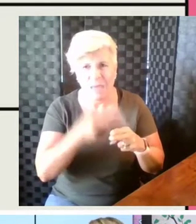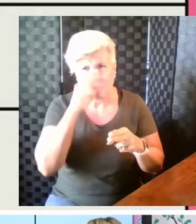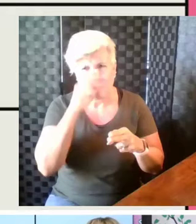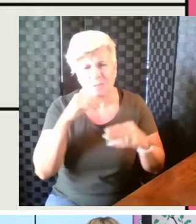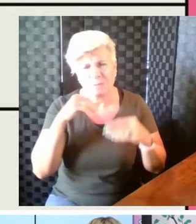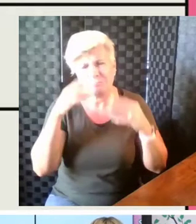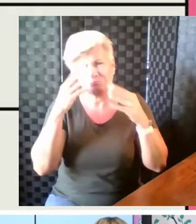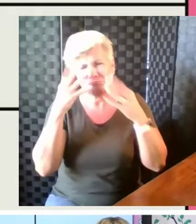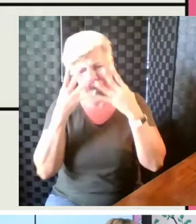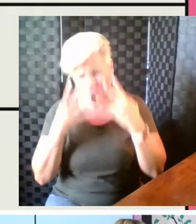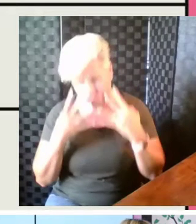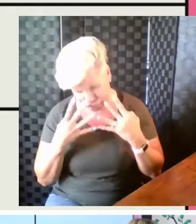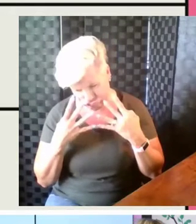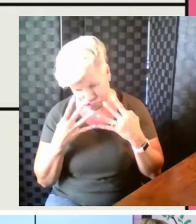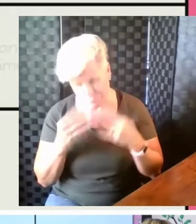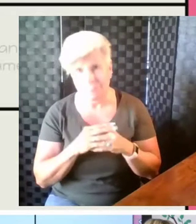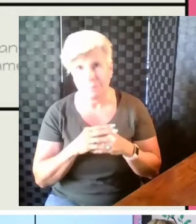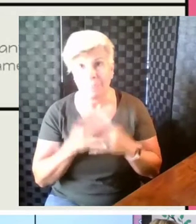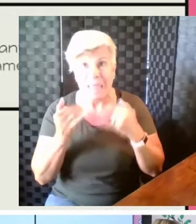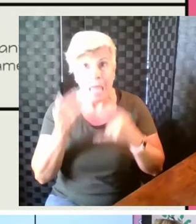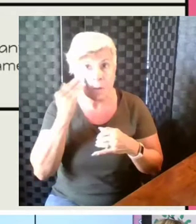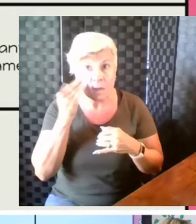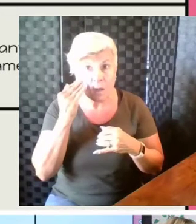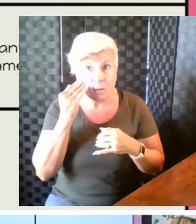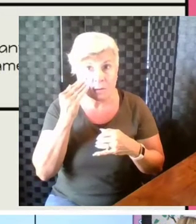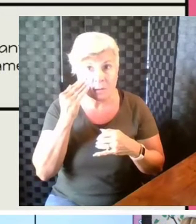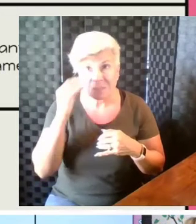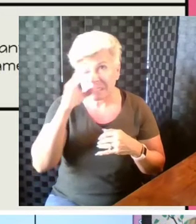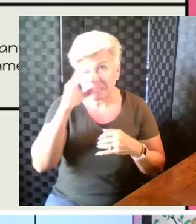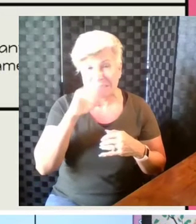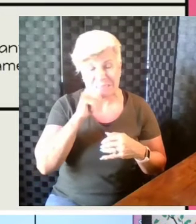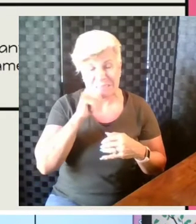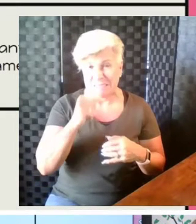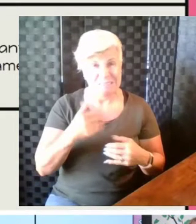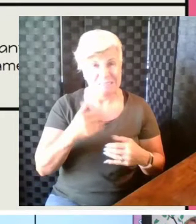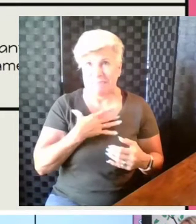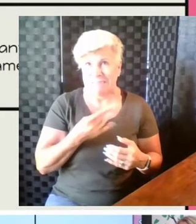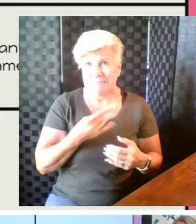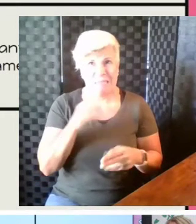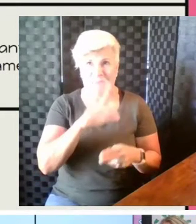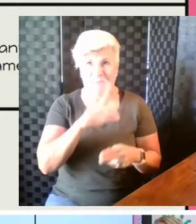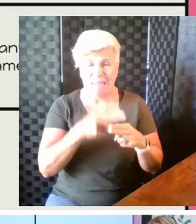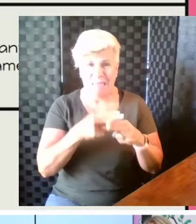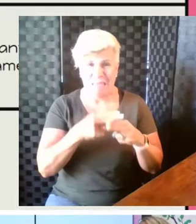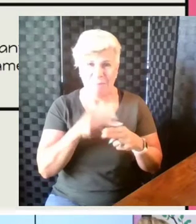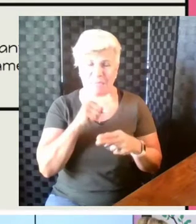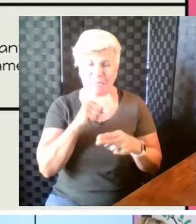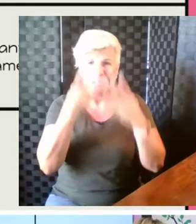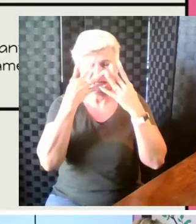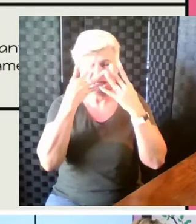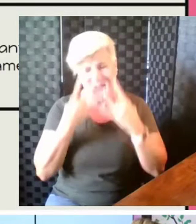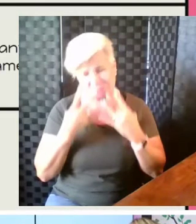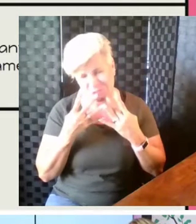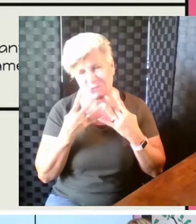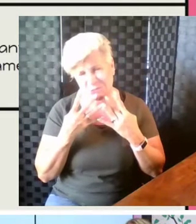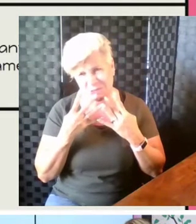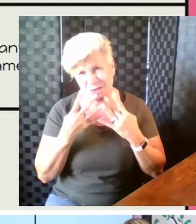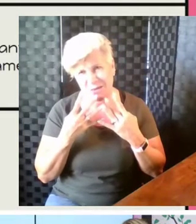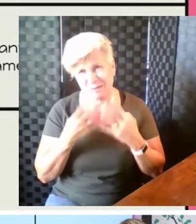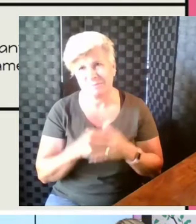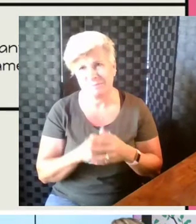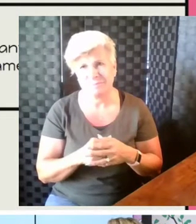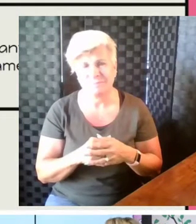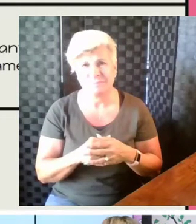chrysanthemum wilted. So now I know that chrysanthemum, again, she doesn't like her name and she